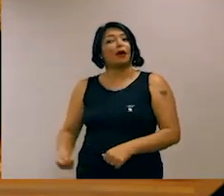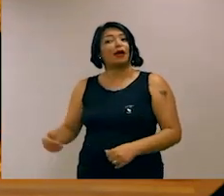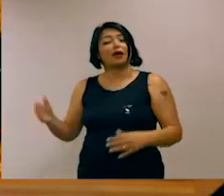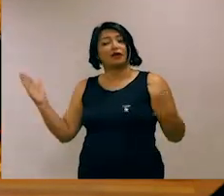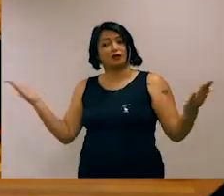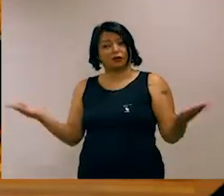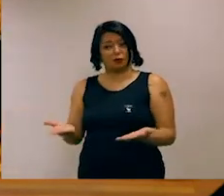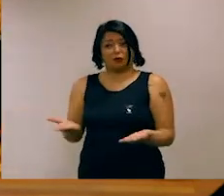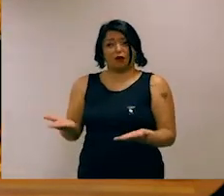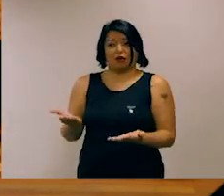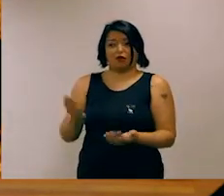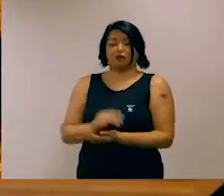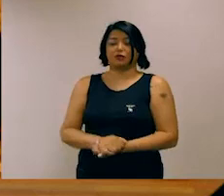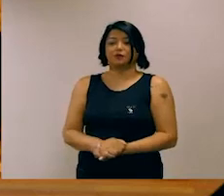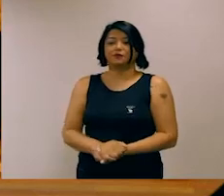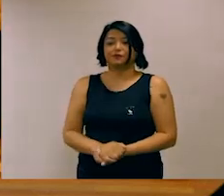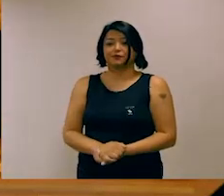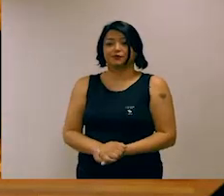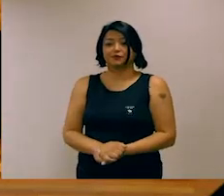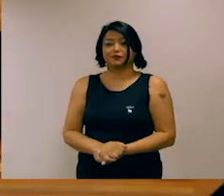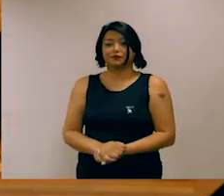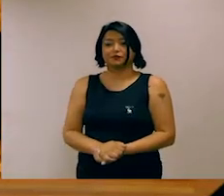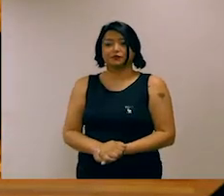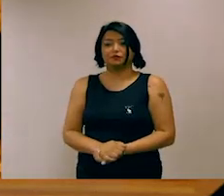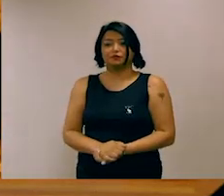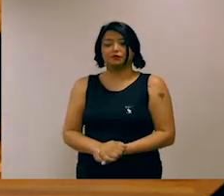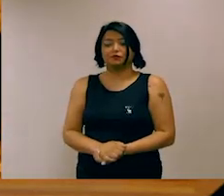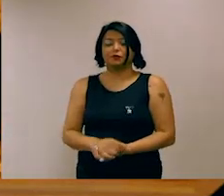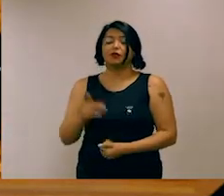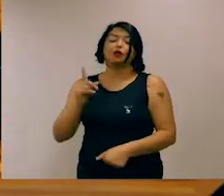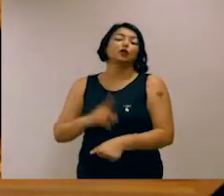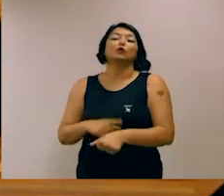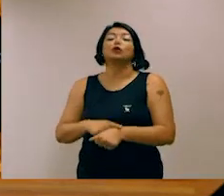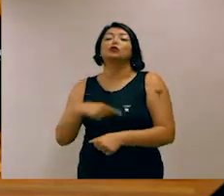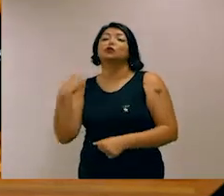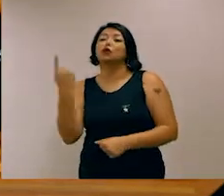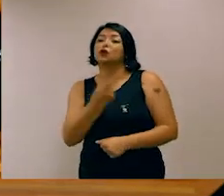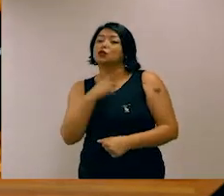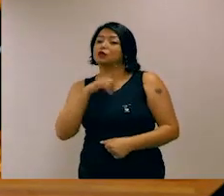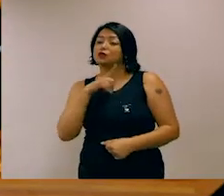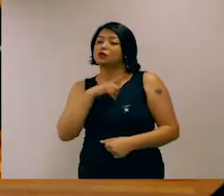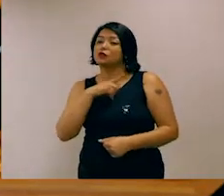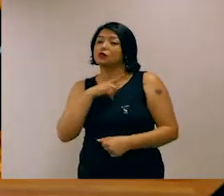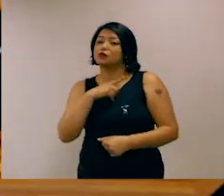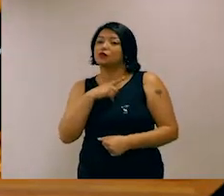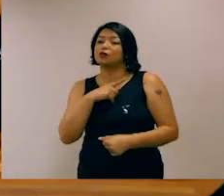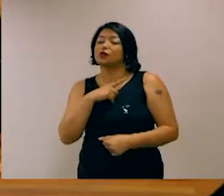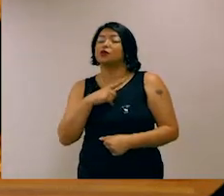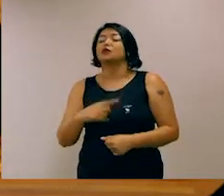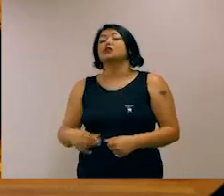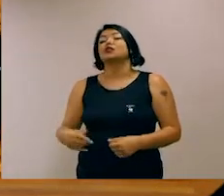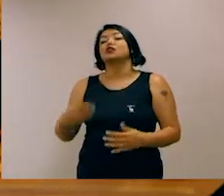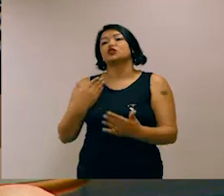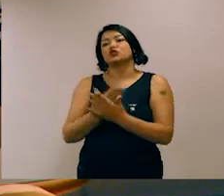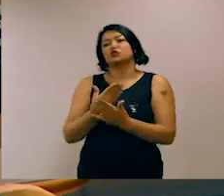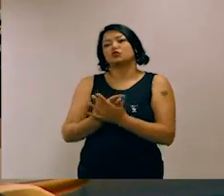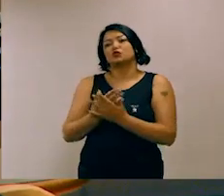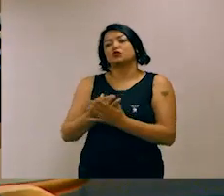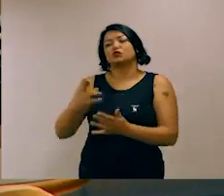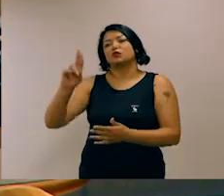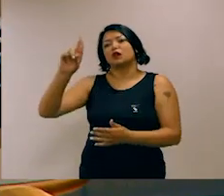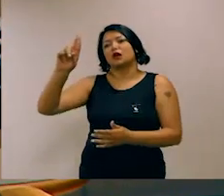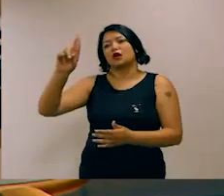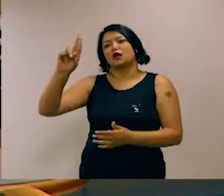when we have randomized control trial and we have the no-show project, we send different messages